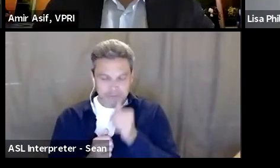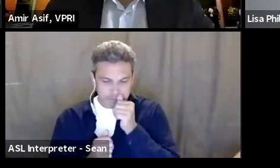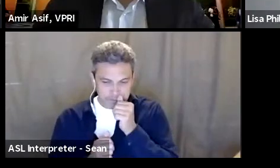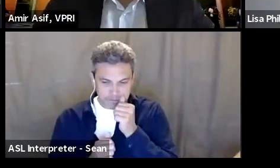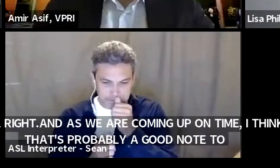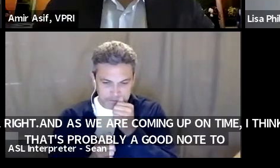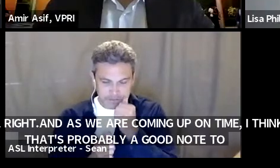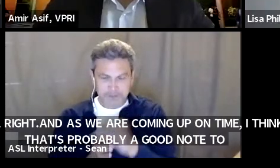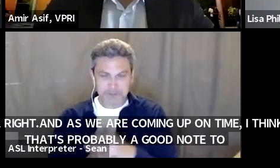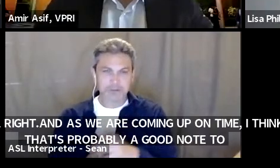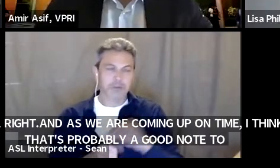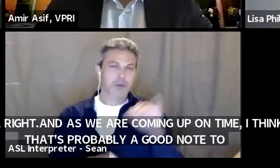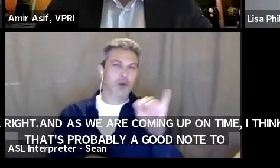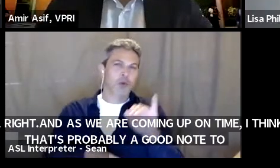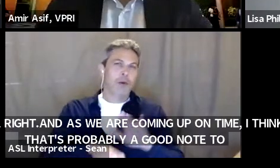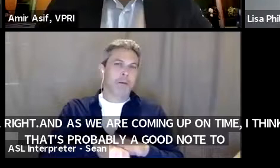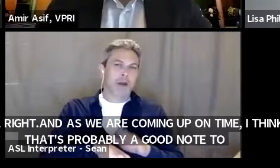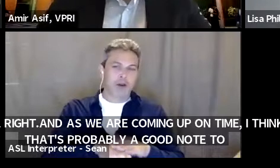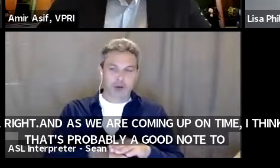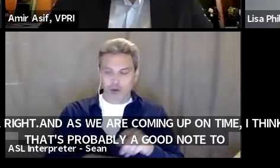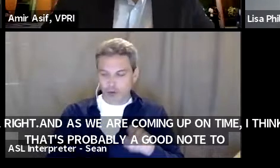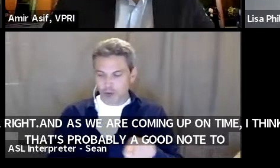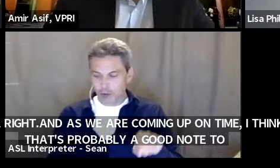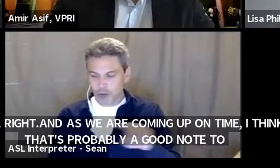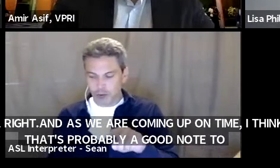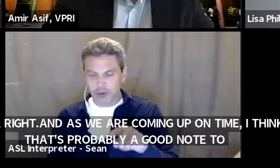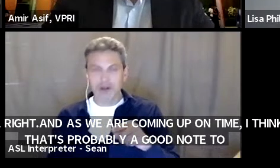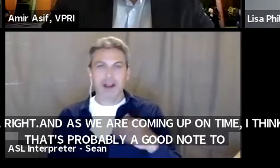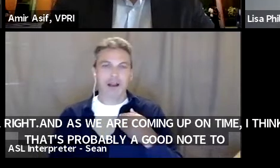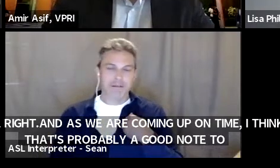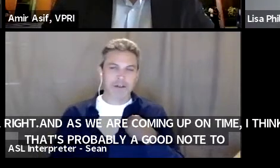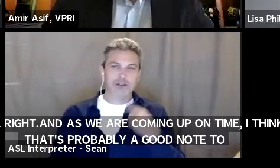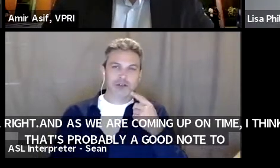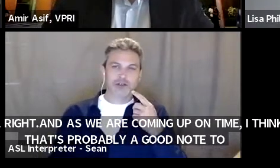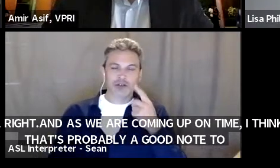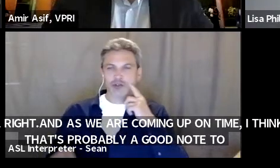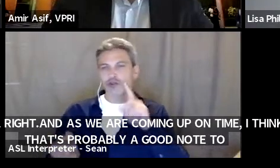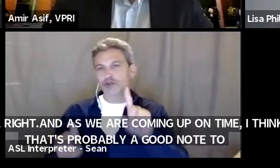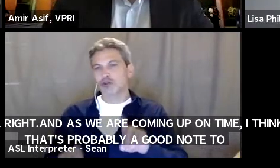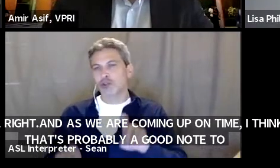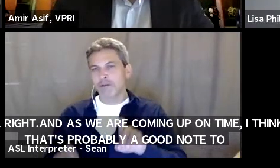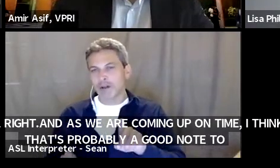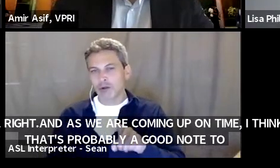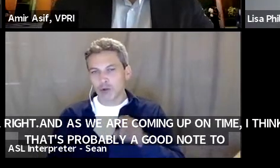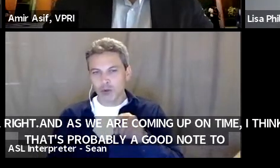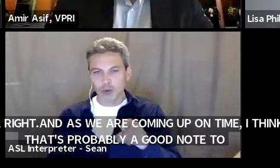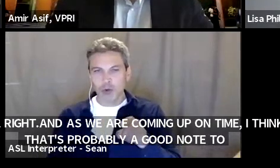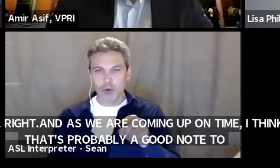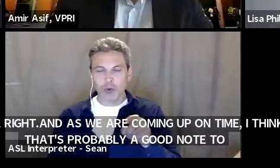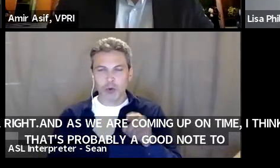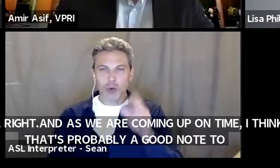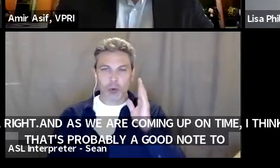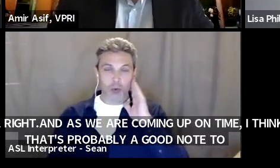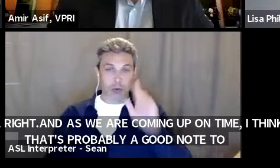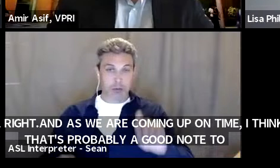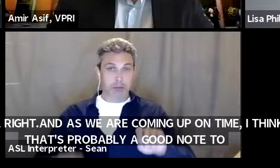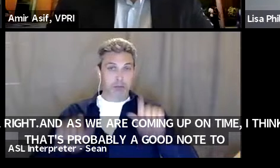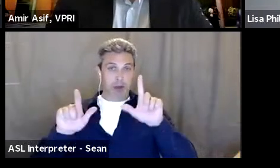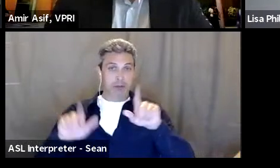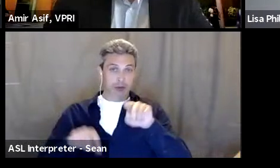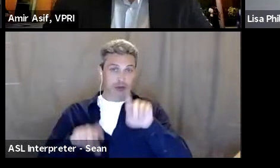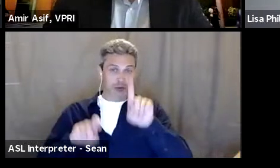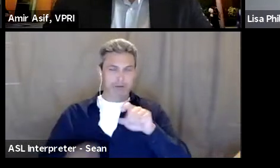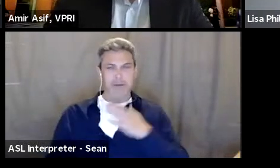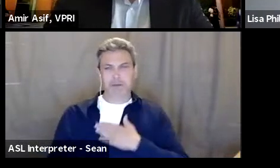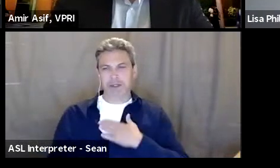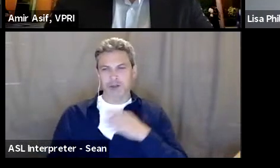again, just a reminder to folks that there will be a survey question that will sort of pop up shortly. Please take the time to answer. I think